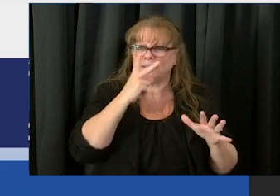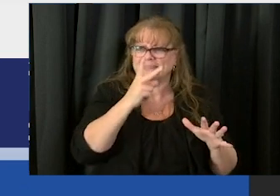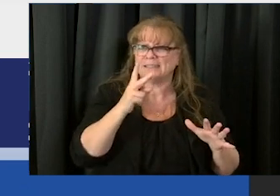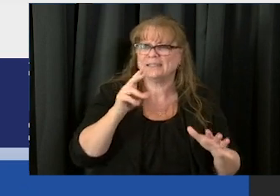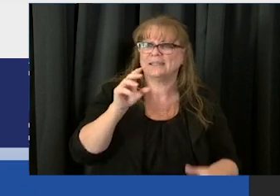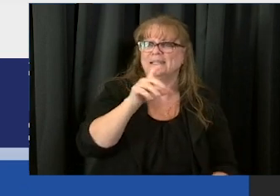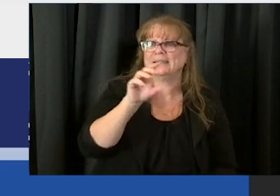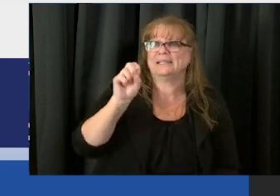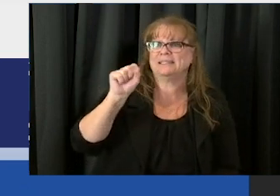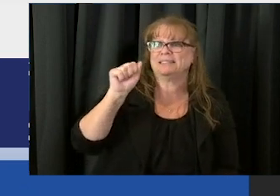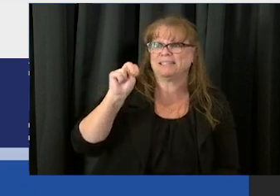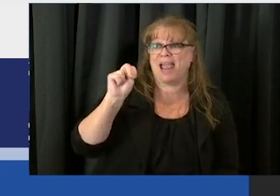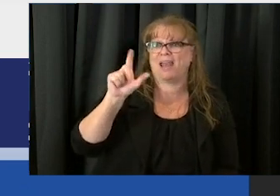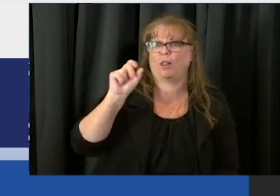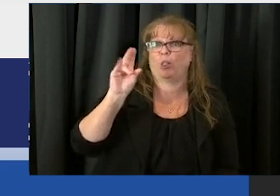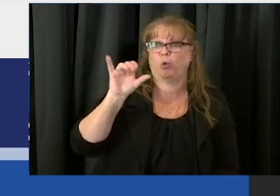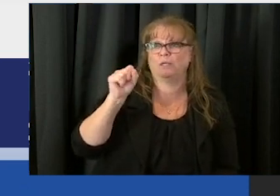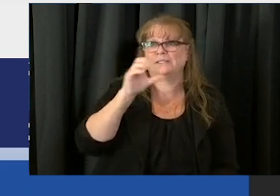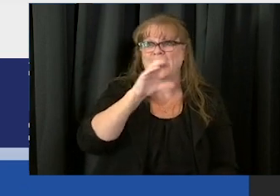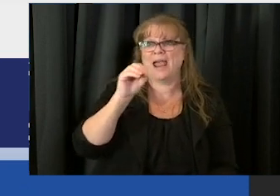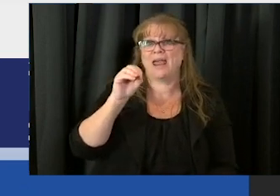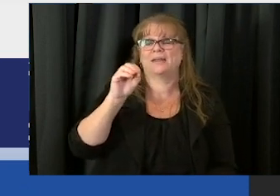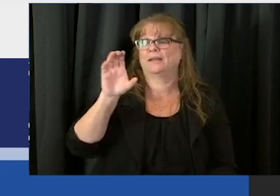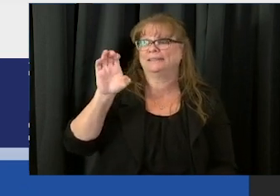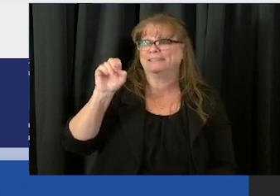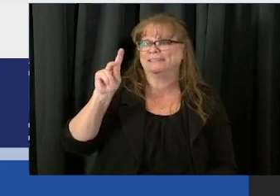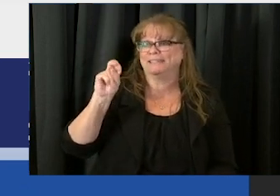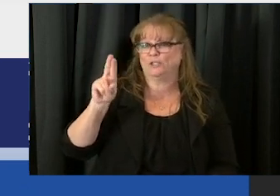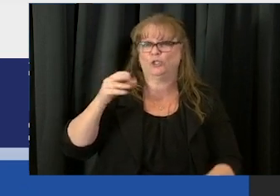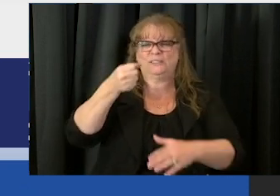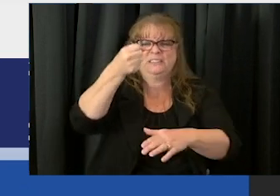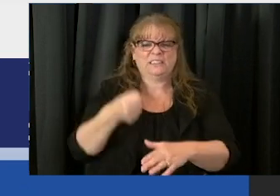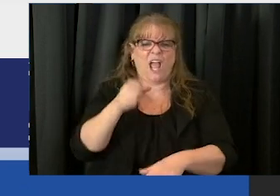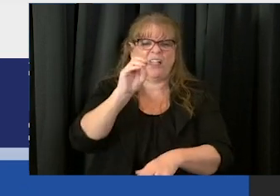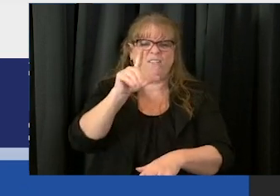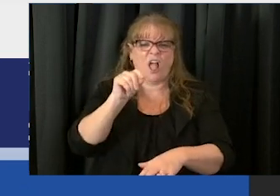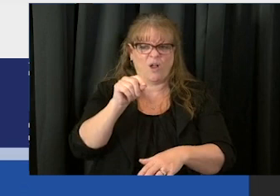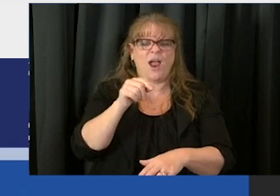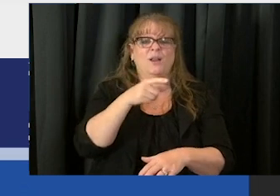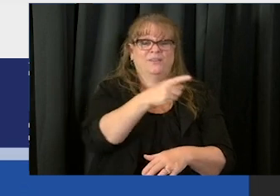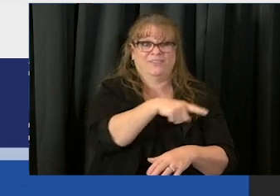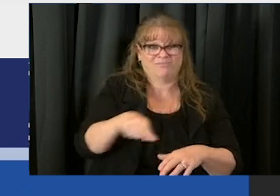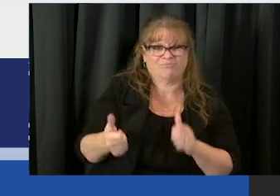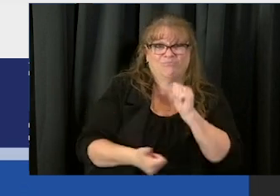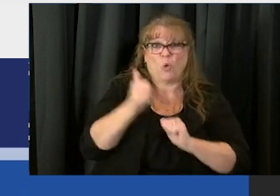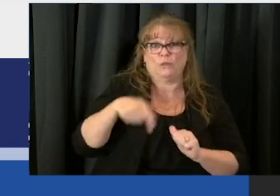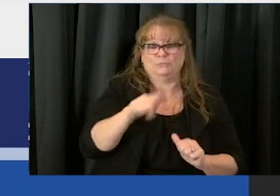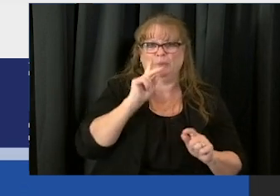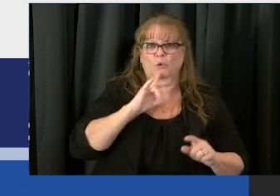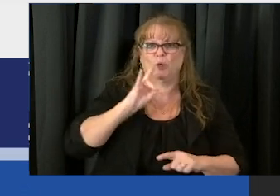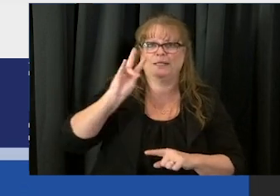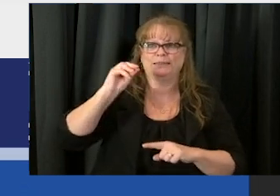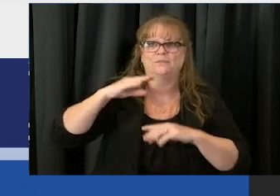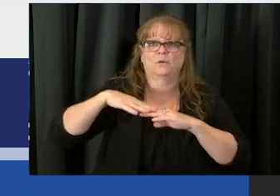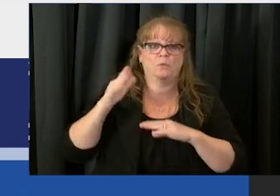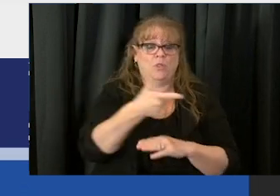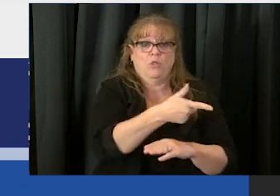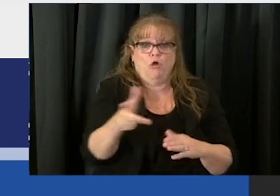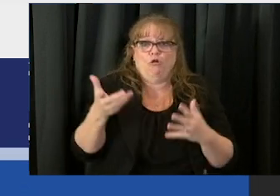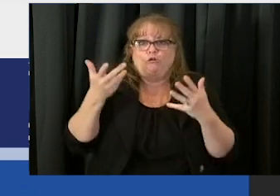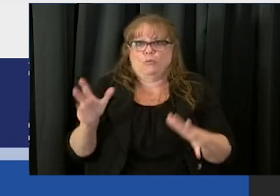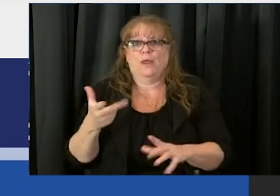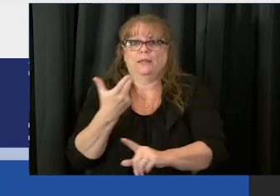know that for those who don't live near a hospital, it is important to go to them, and we're going to continue that effort. We expect that next